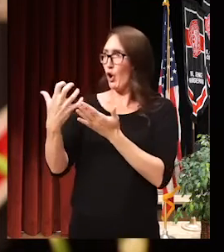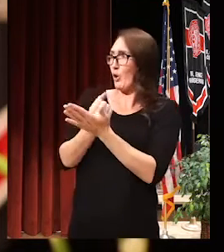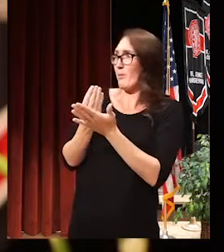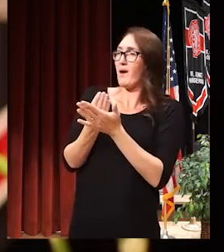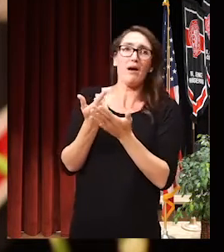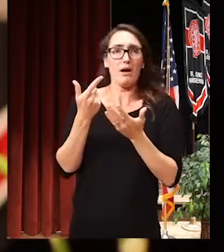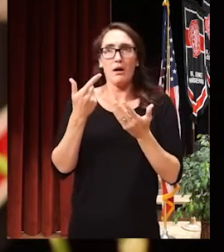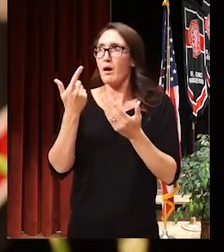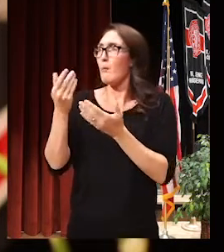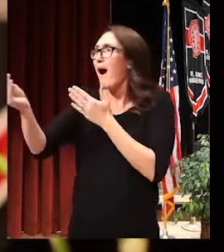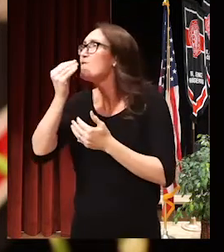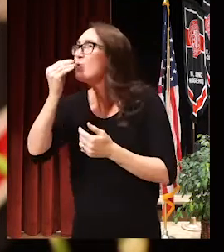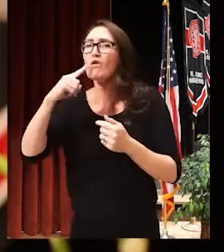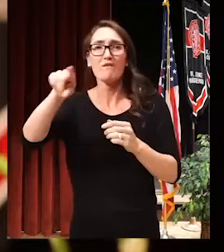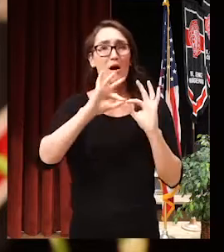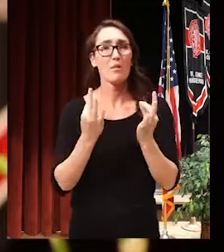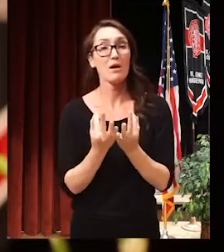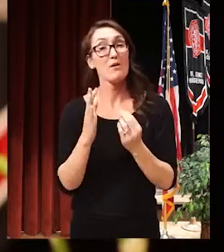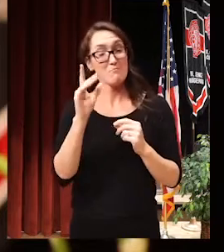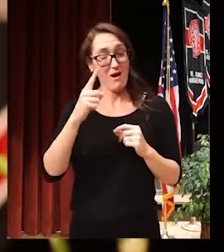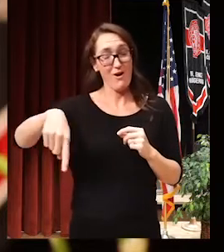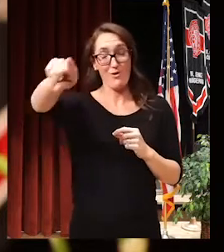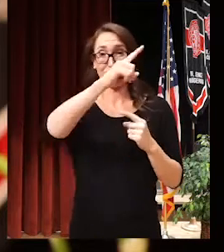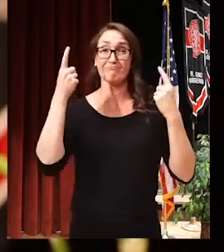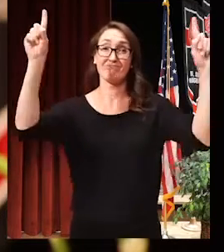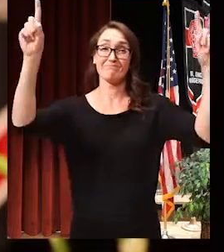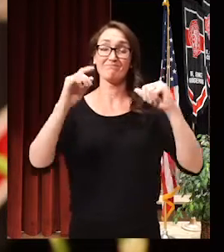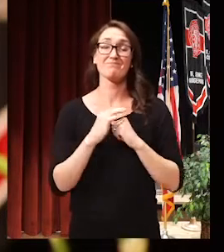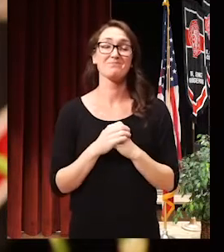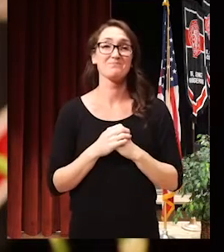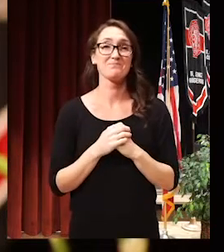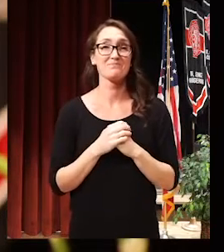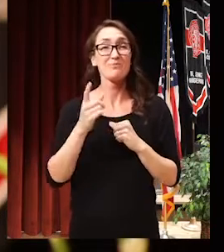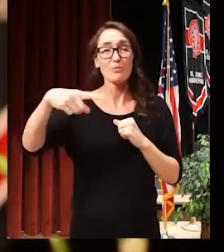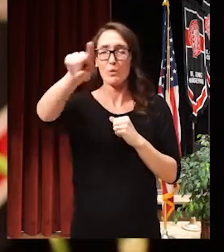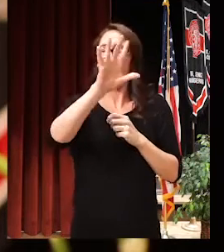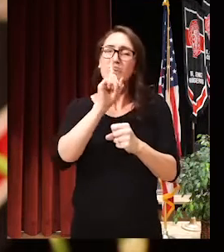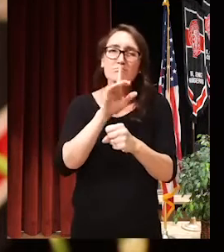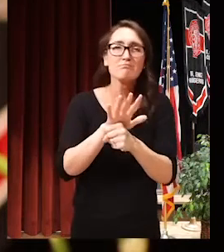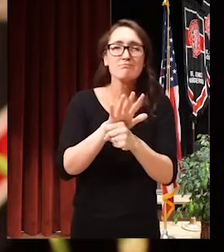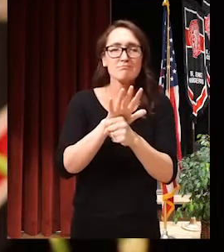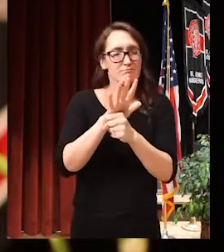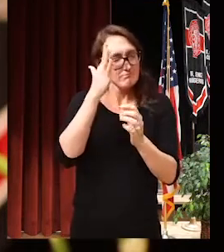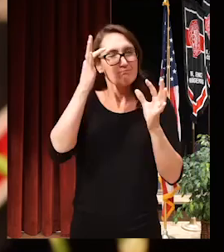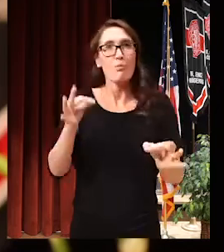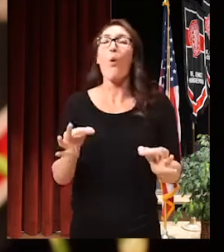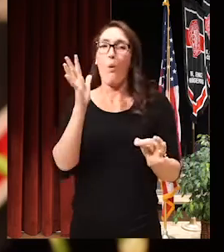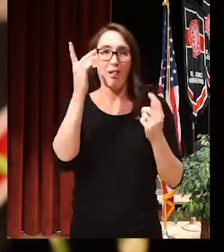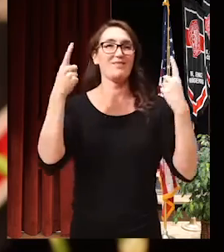families. But you came through it. You were resolute and determined to